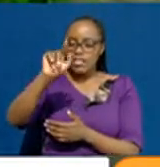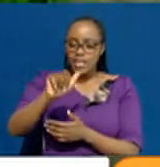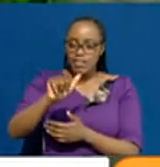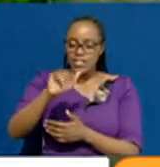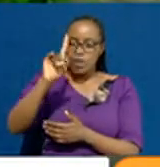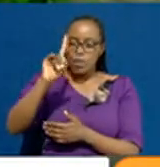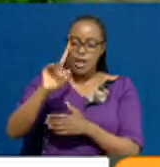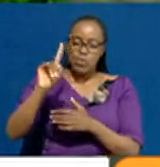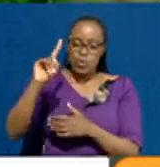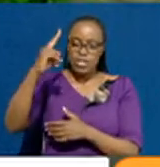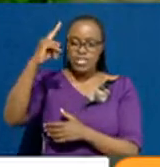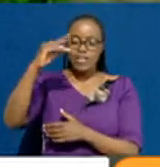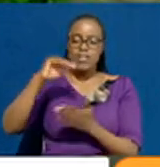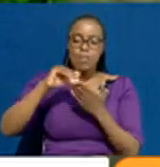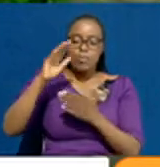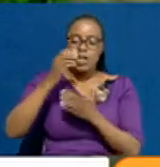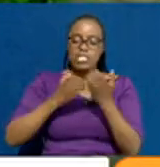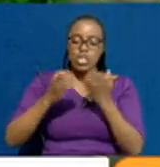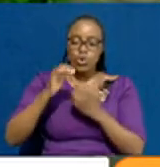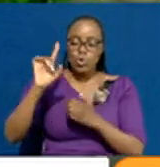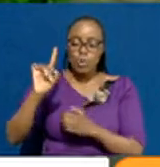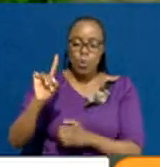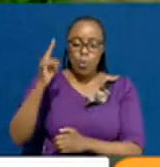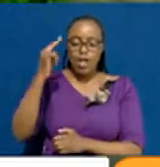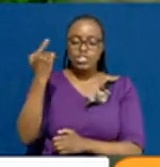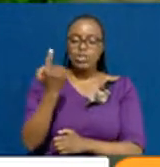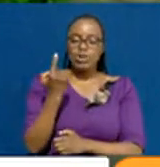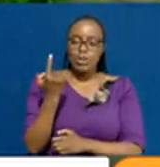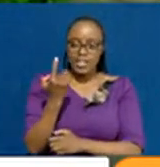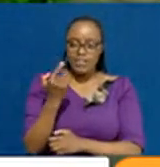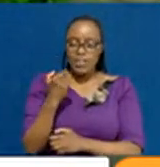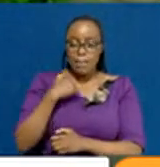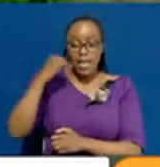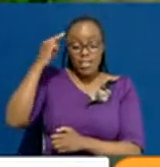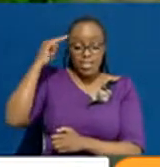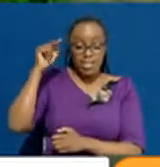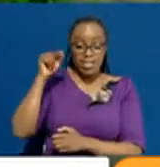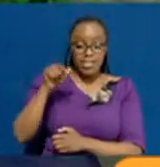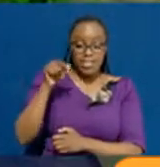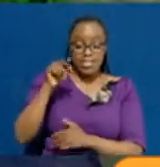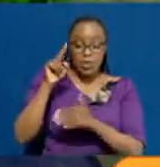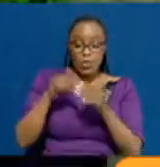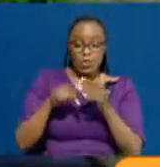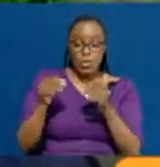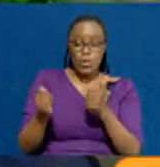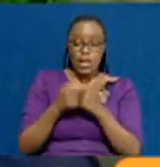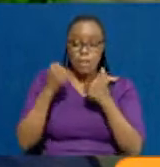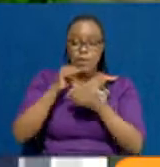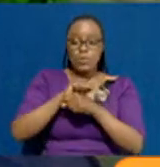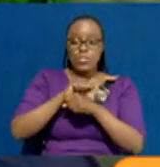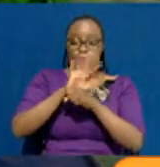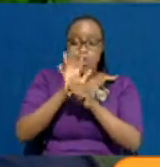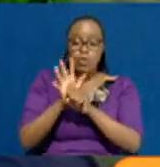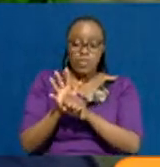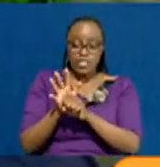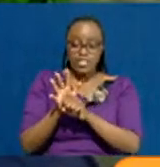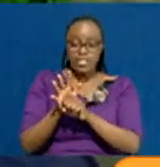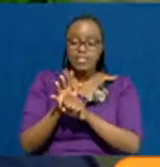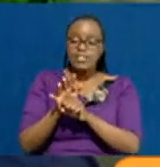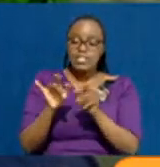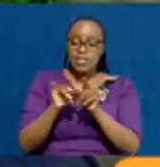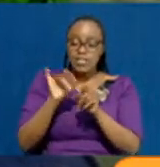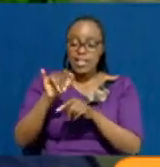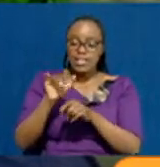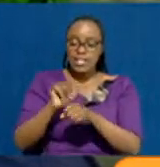annual basis in most economies. So, and I think that is what will happen to the COVID-19 vaccine. That is